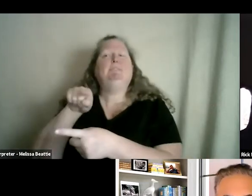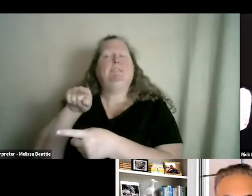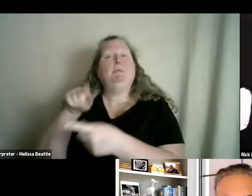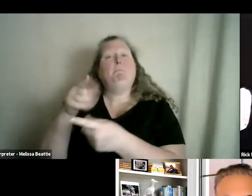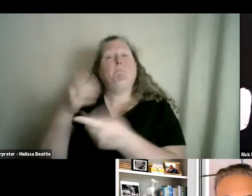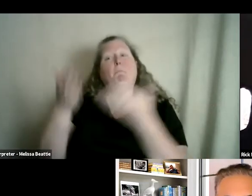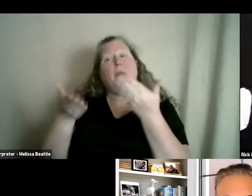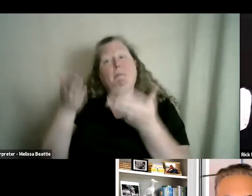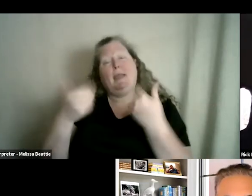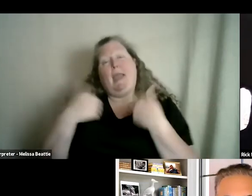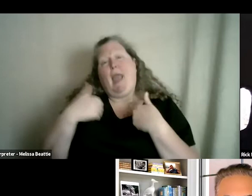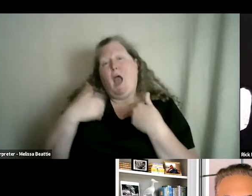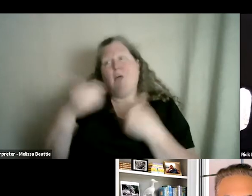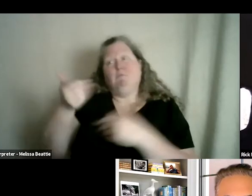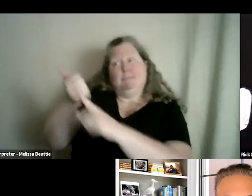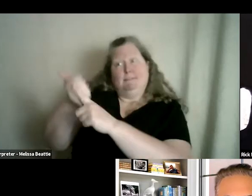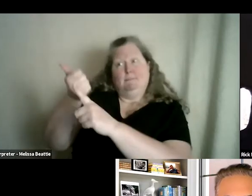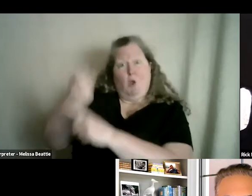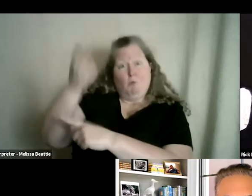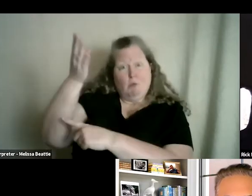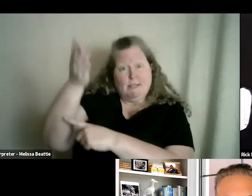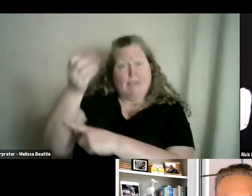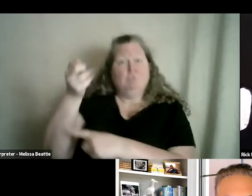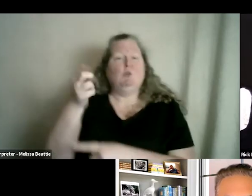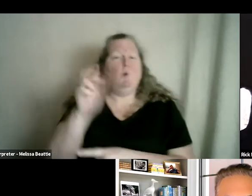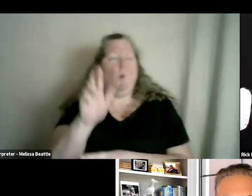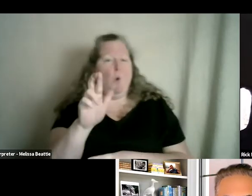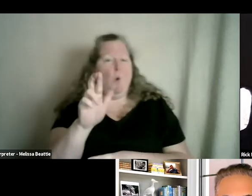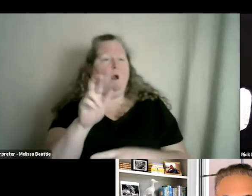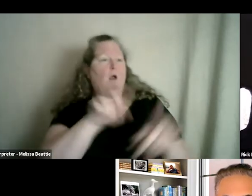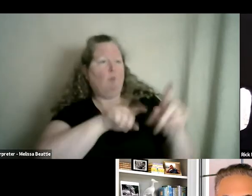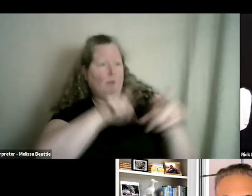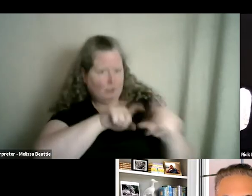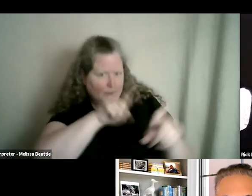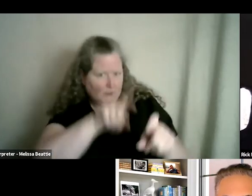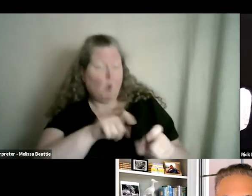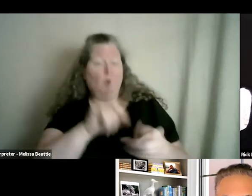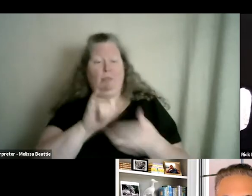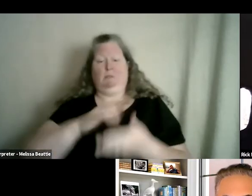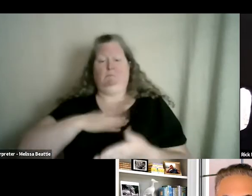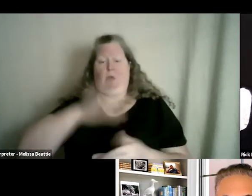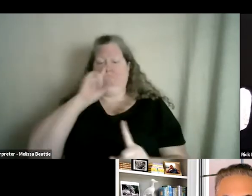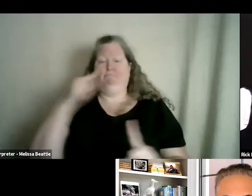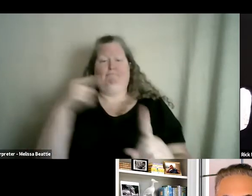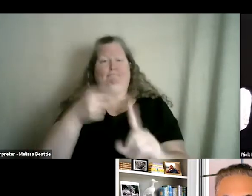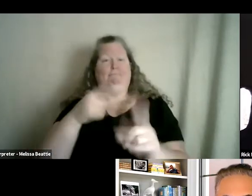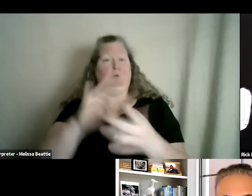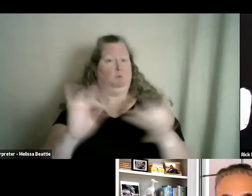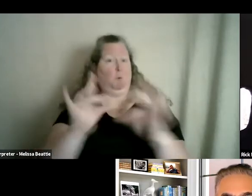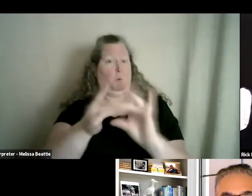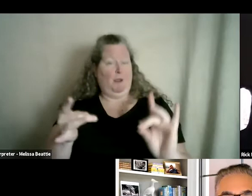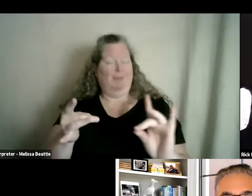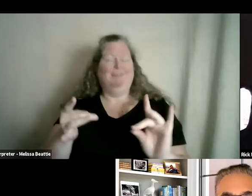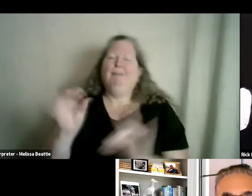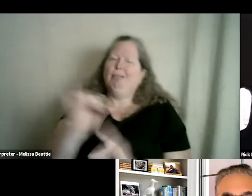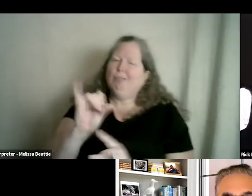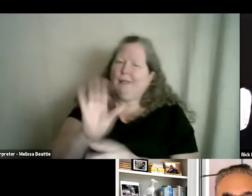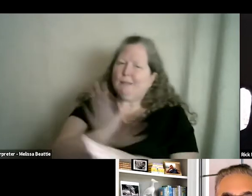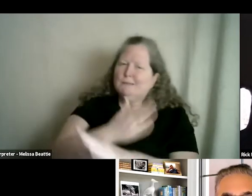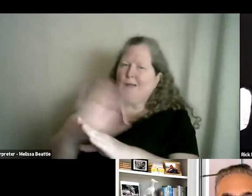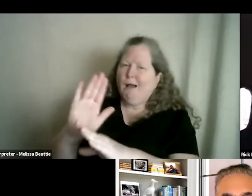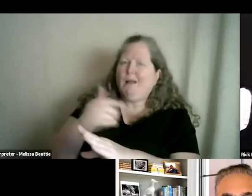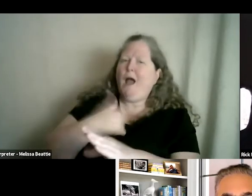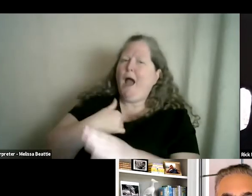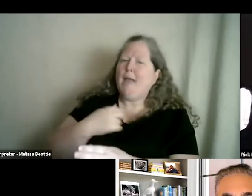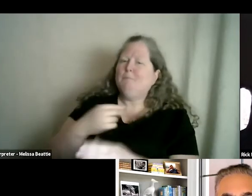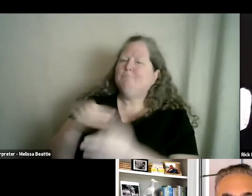statements. So as I've said before, that's my story. I'm still sticking to it. And now on to our administrative details. Our